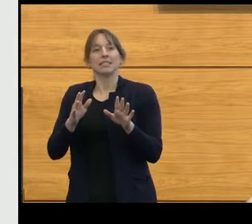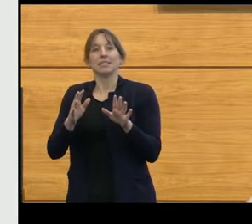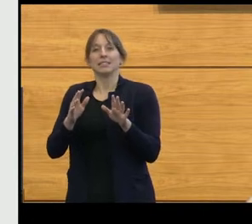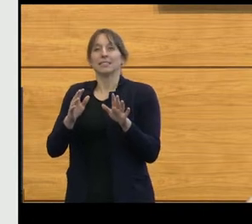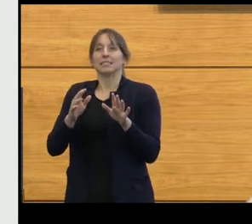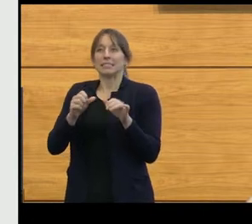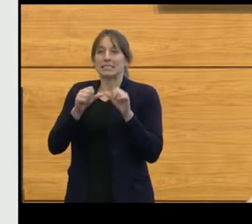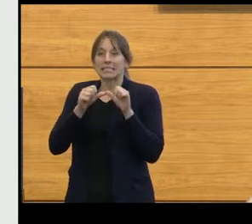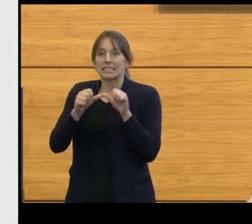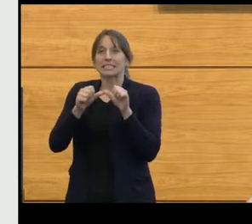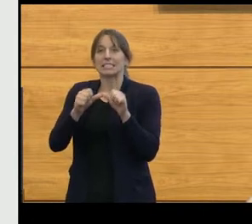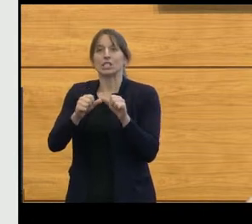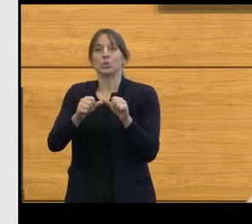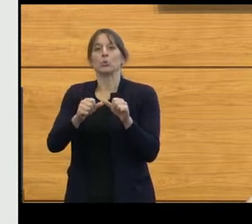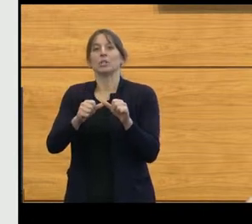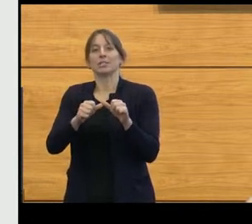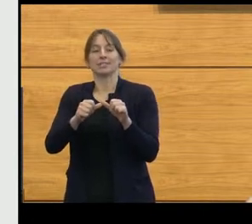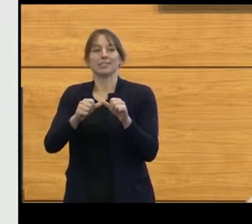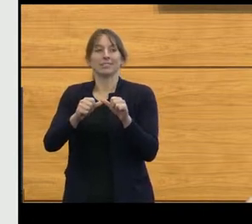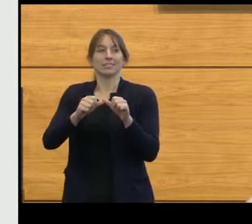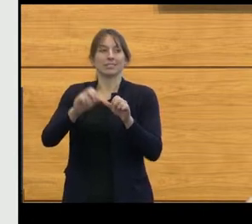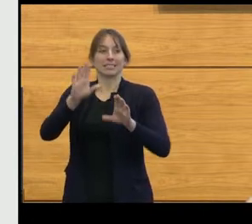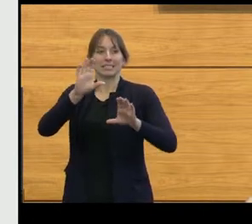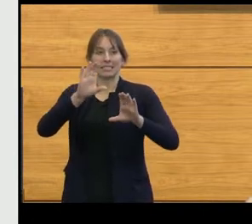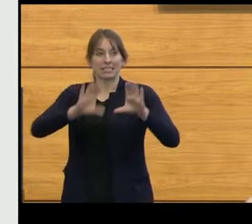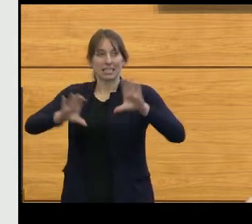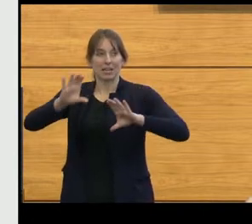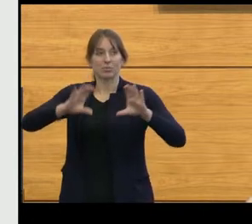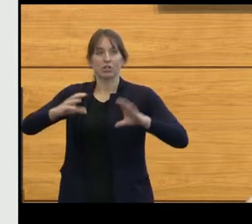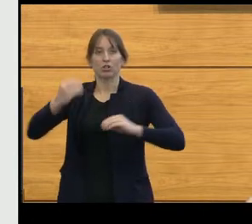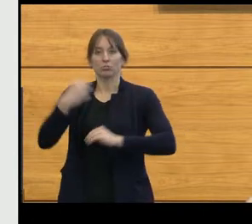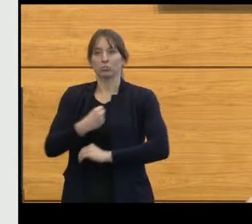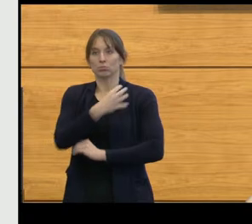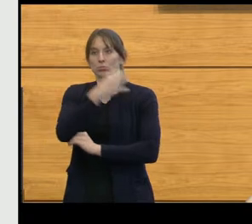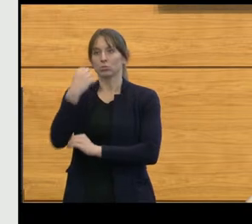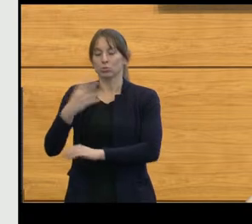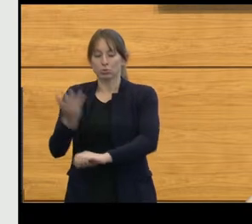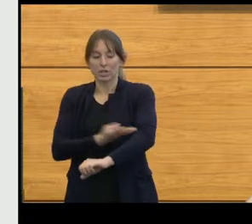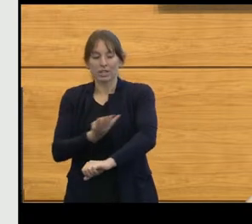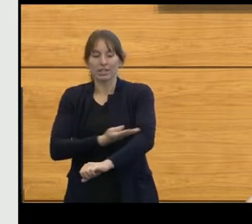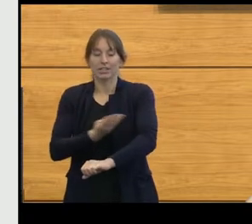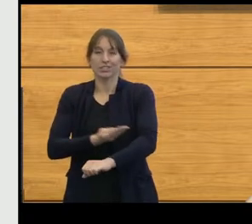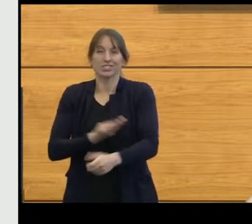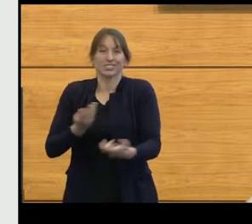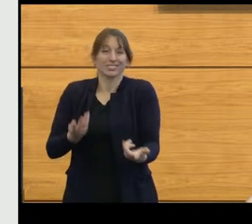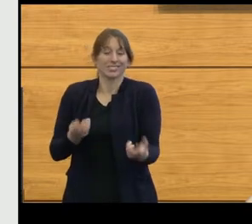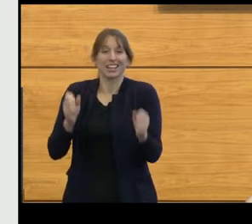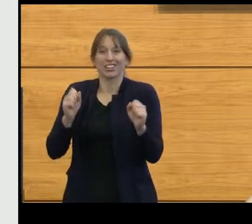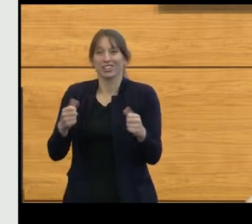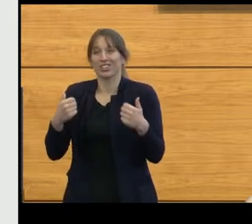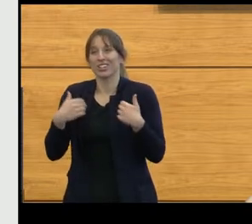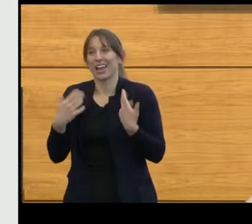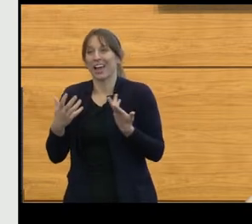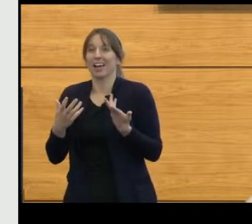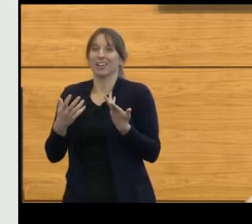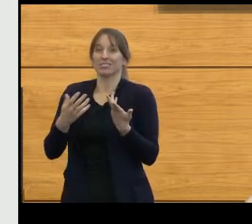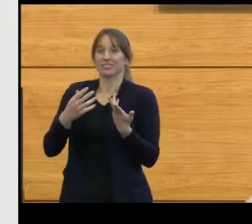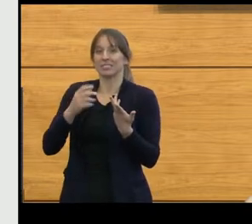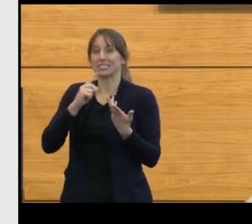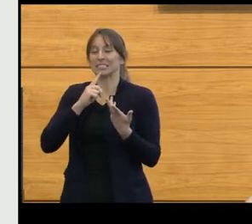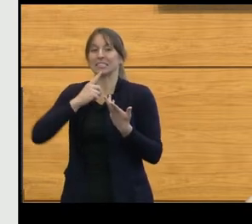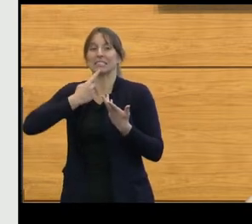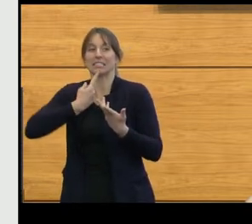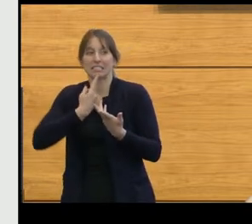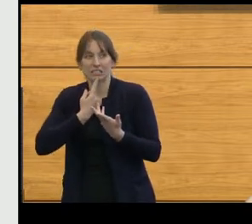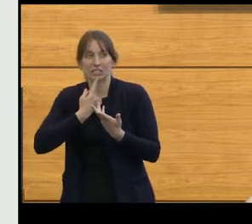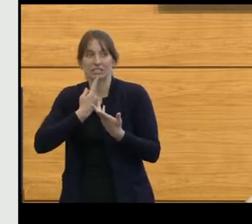have suggested that it really does cause significant deficits. Also, there are surgical injuries that can occur. When we started